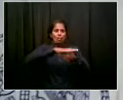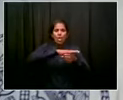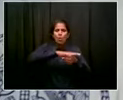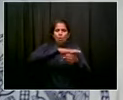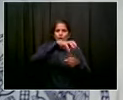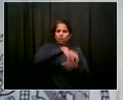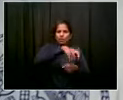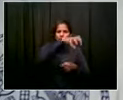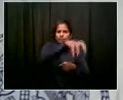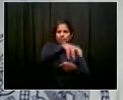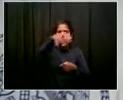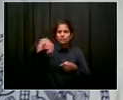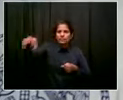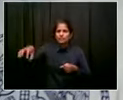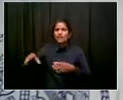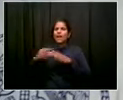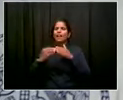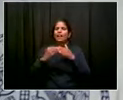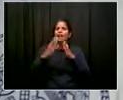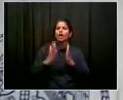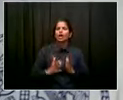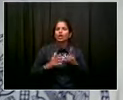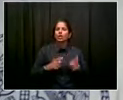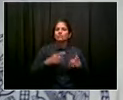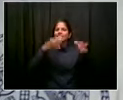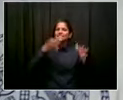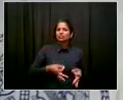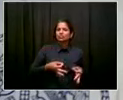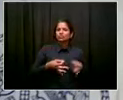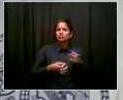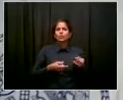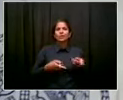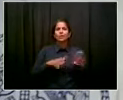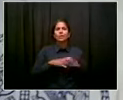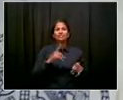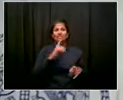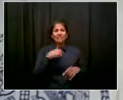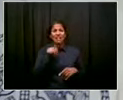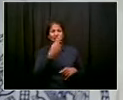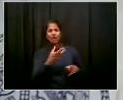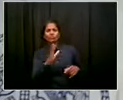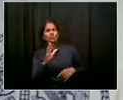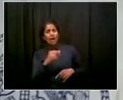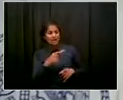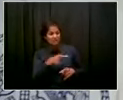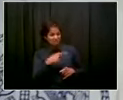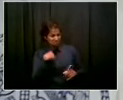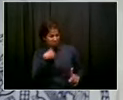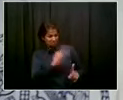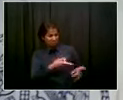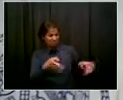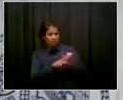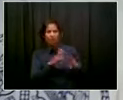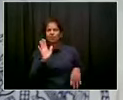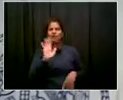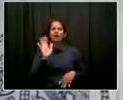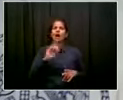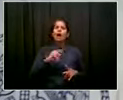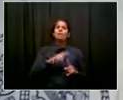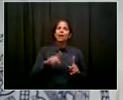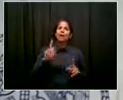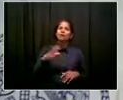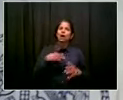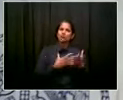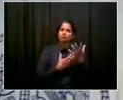one but i understand and appreciate that if they see a situation where it makes sense to effectuate a closure i think that's the smart thing to do